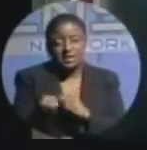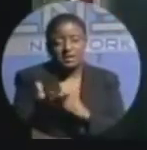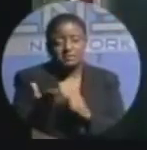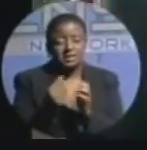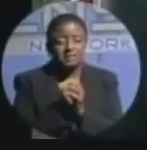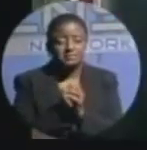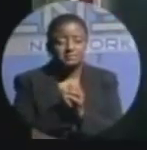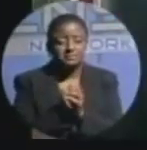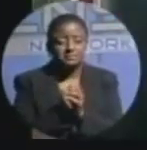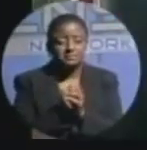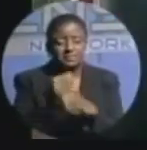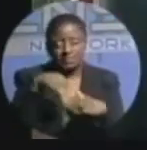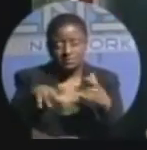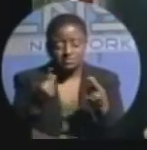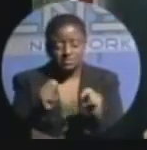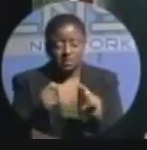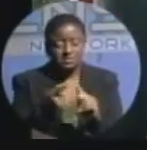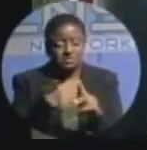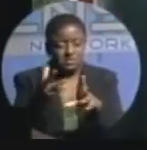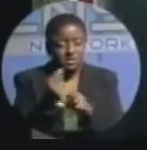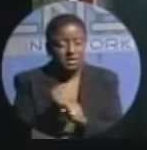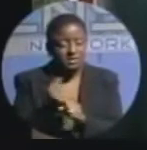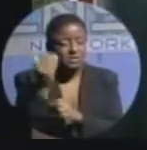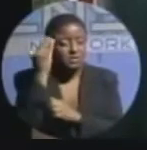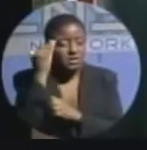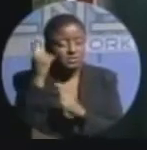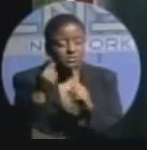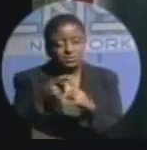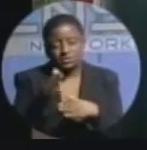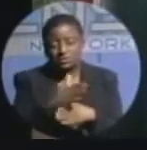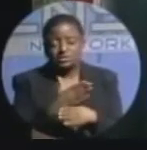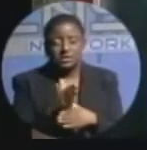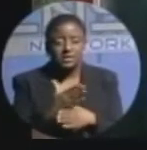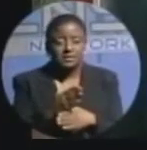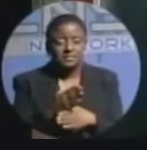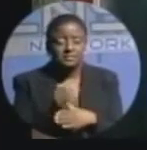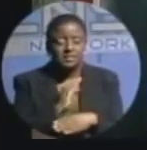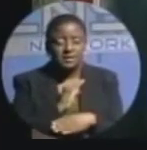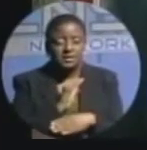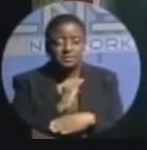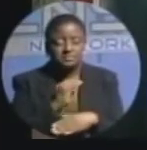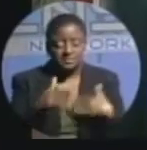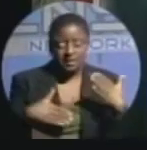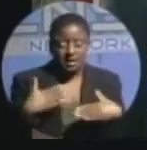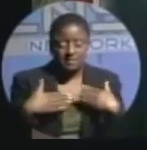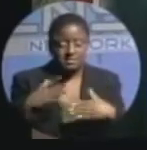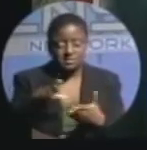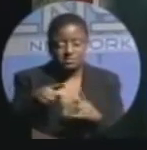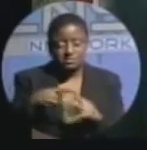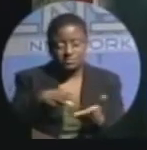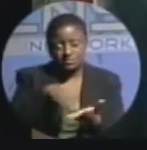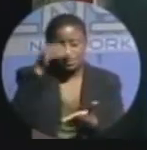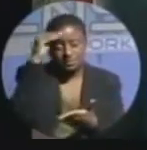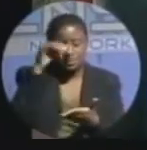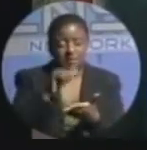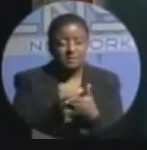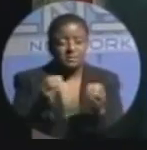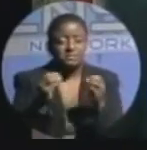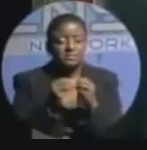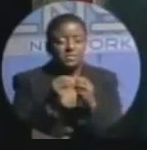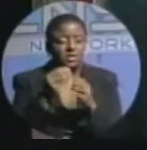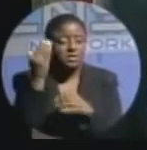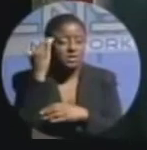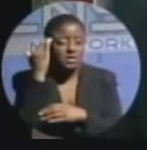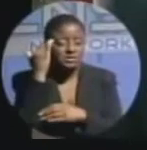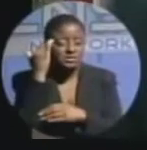In trying to get knowledge to share, I was very happy to find out more knowledge